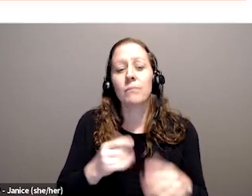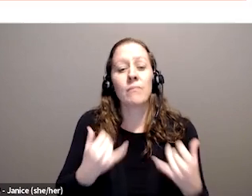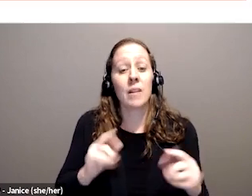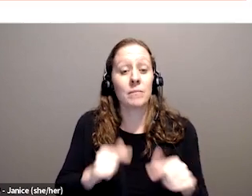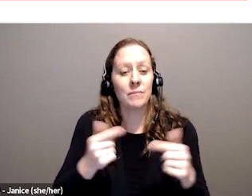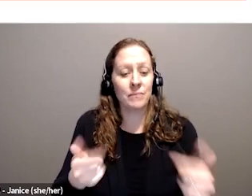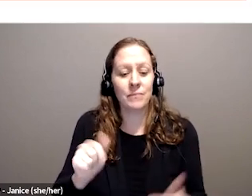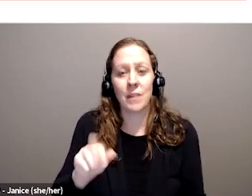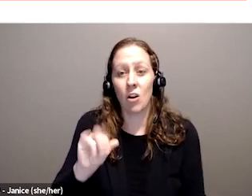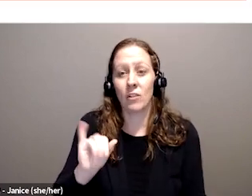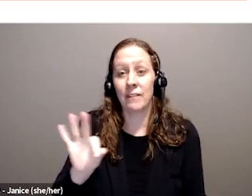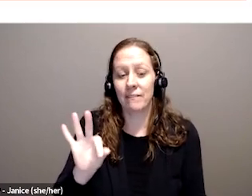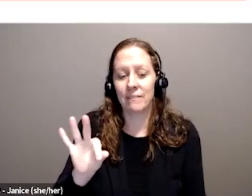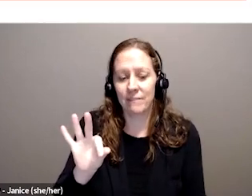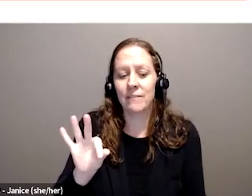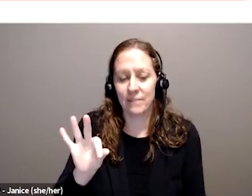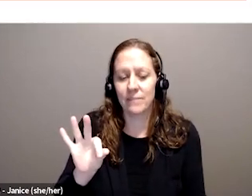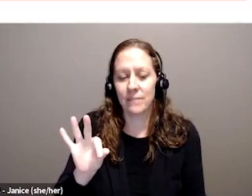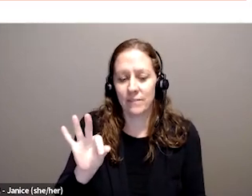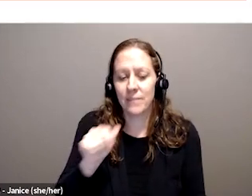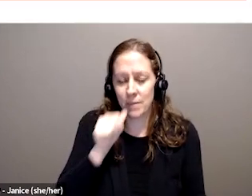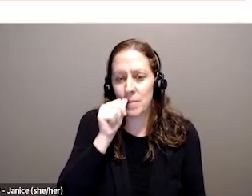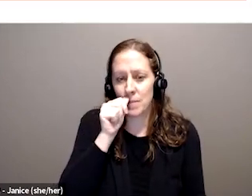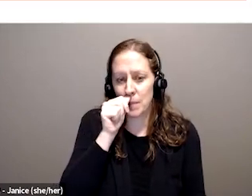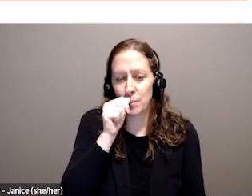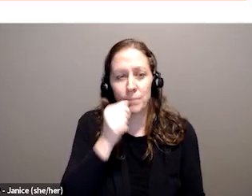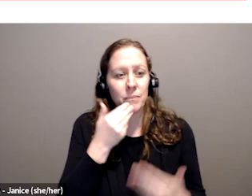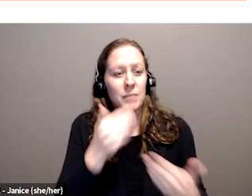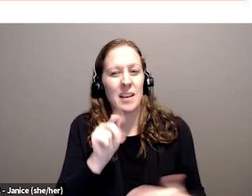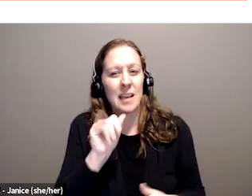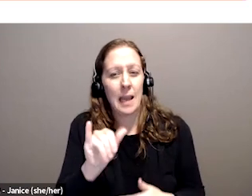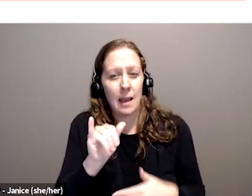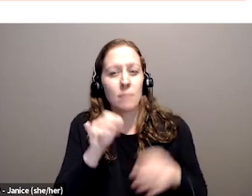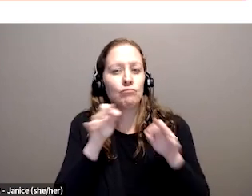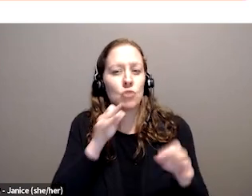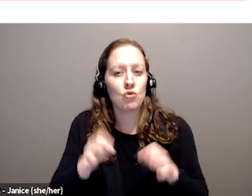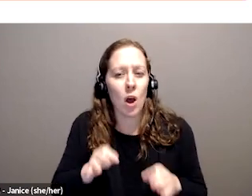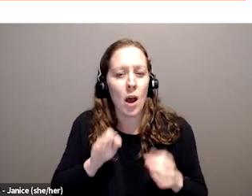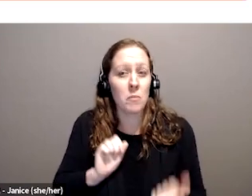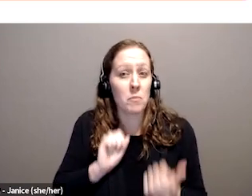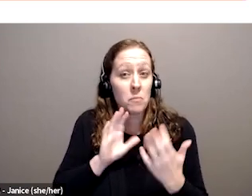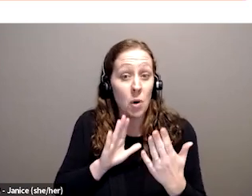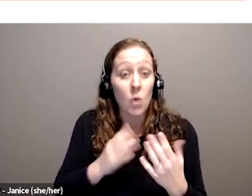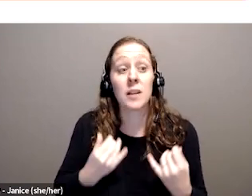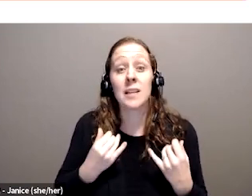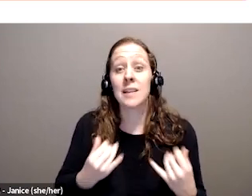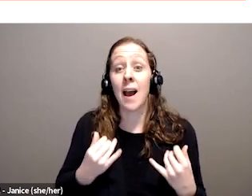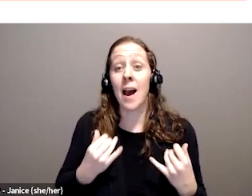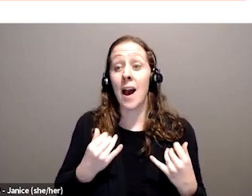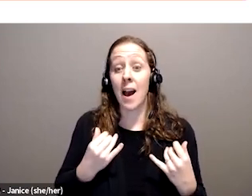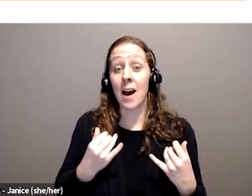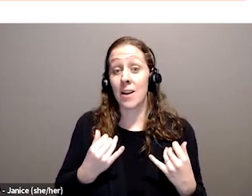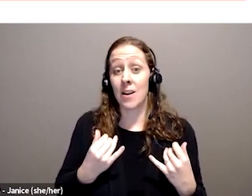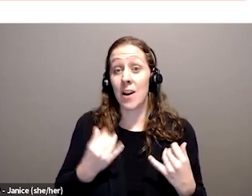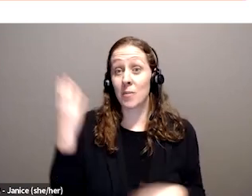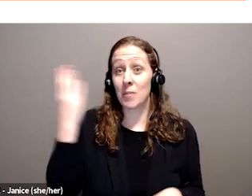Arif. Thanks so much, Kay, for walking us through the methodology. Okay, now we've reached the interactive portion of